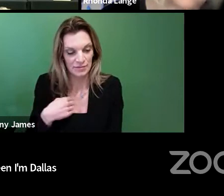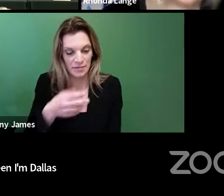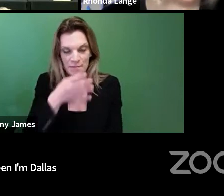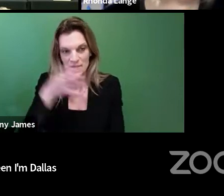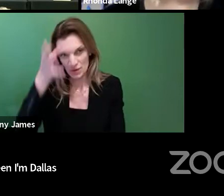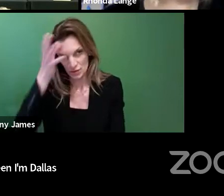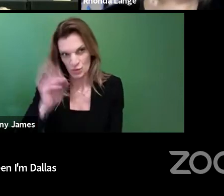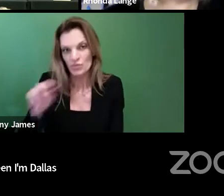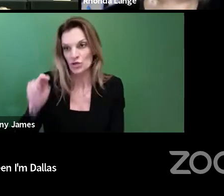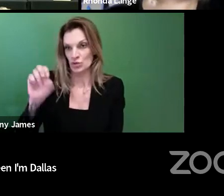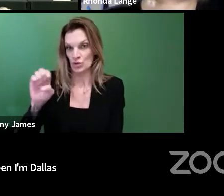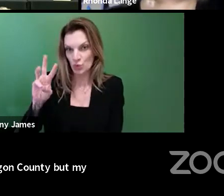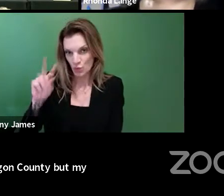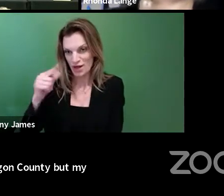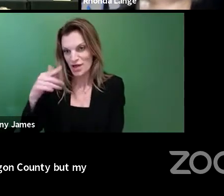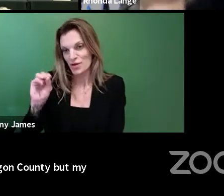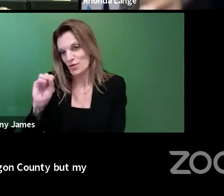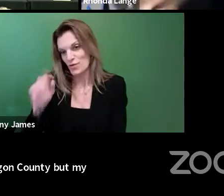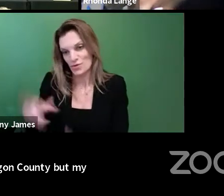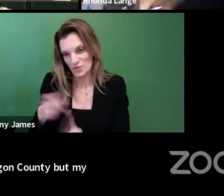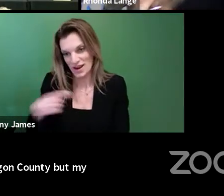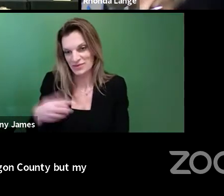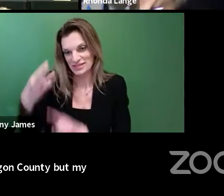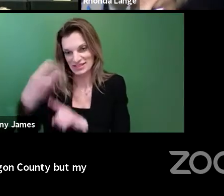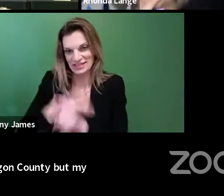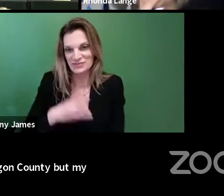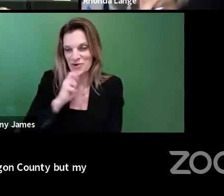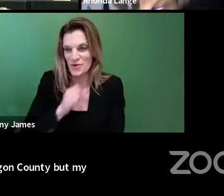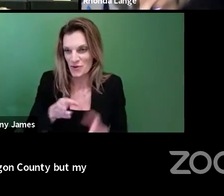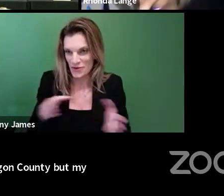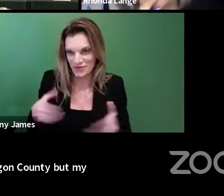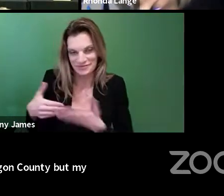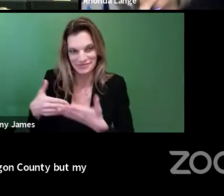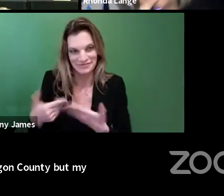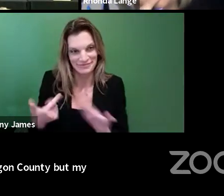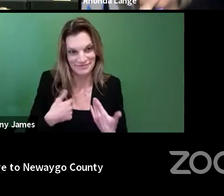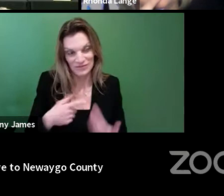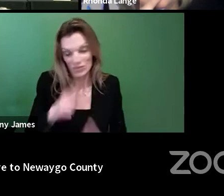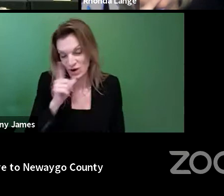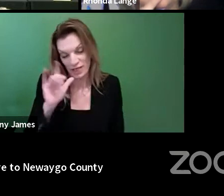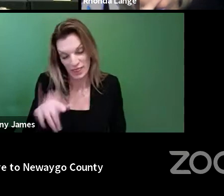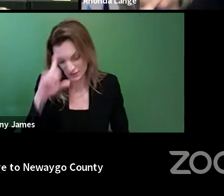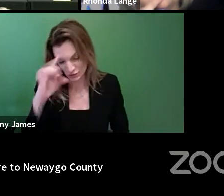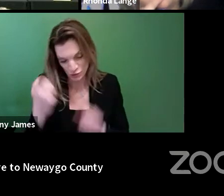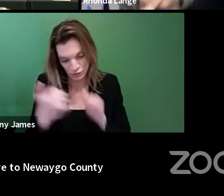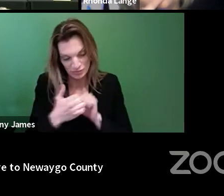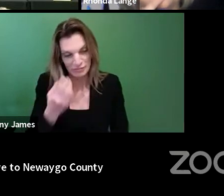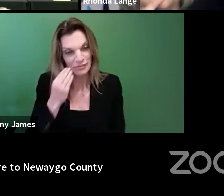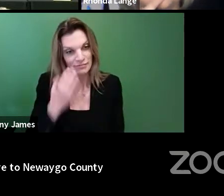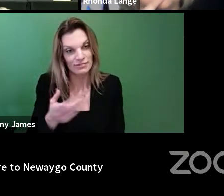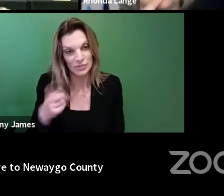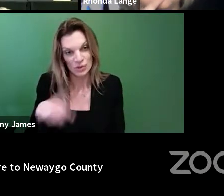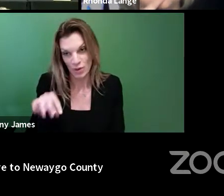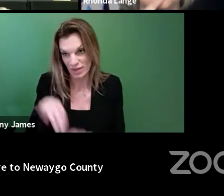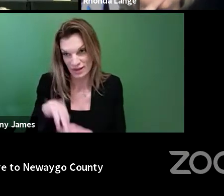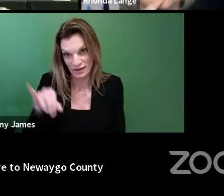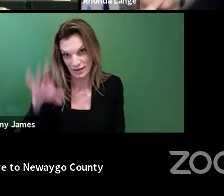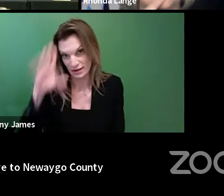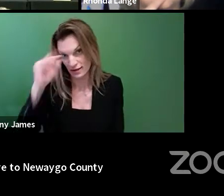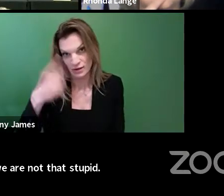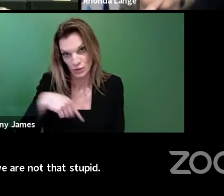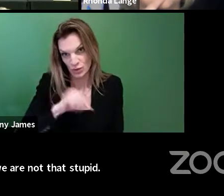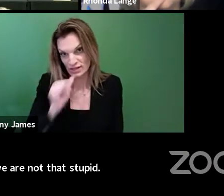move to Newaygo County when I was 6 months old, and we are not that stupid. Unfortunately, you elected the guy. We